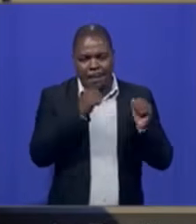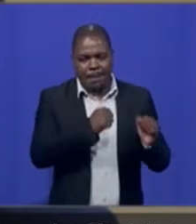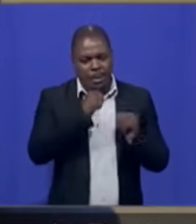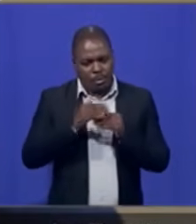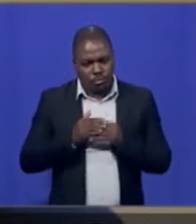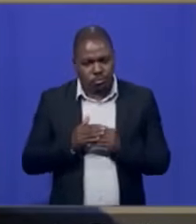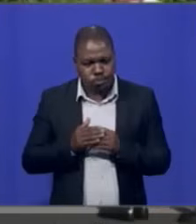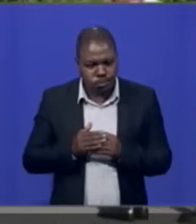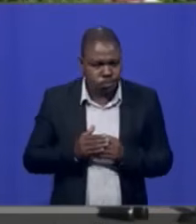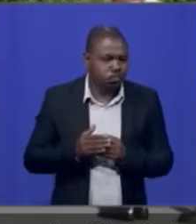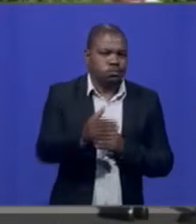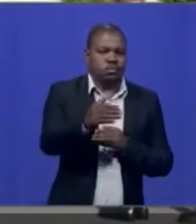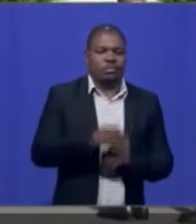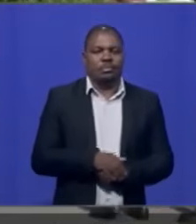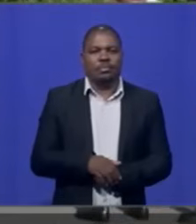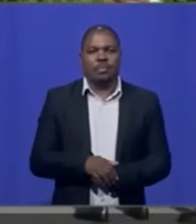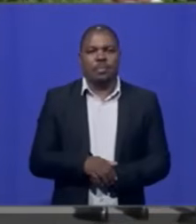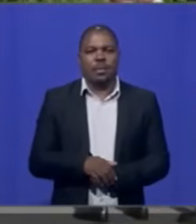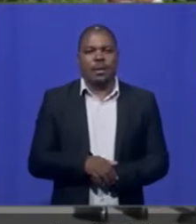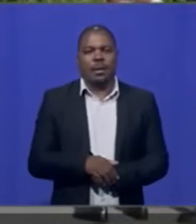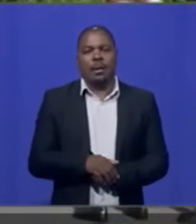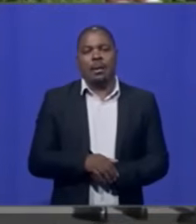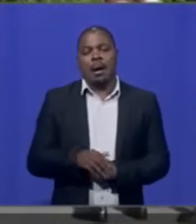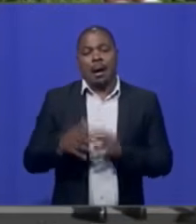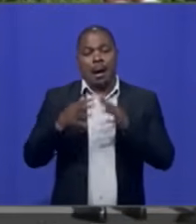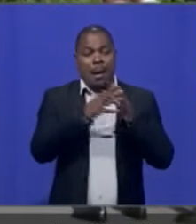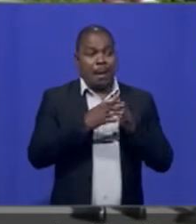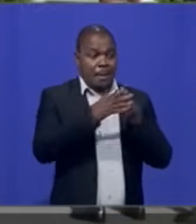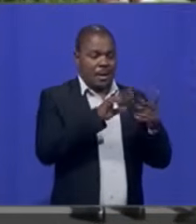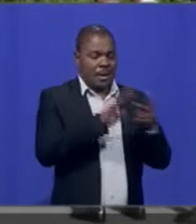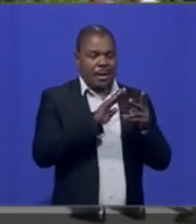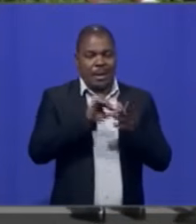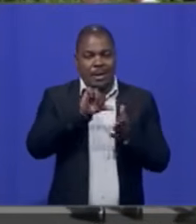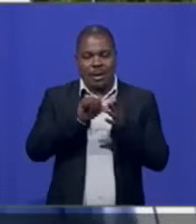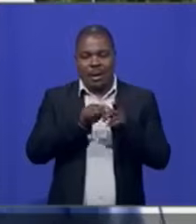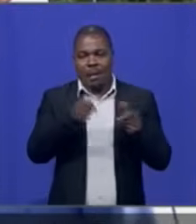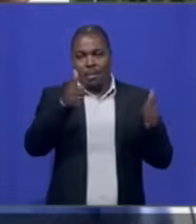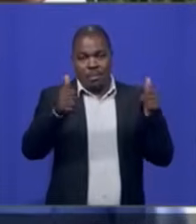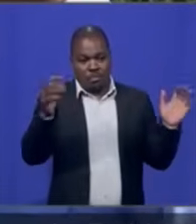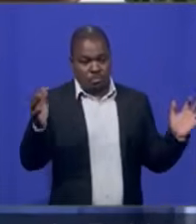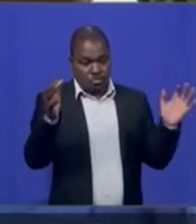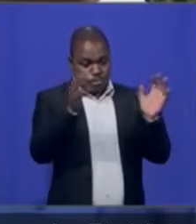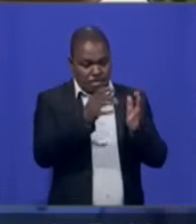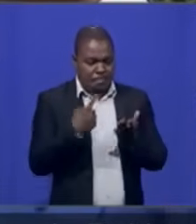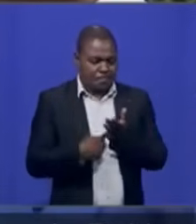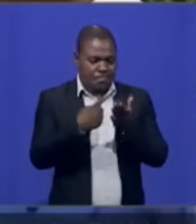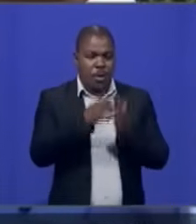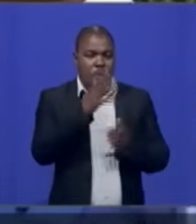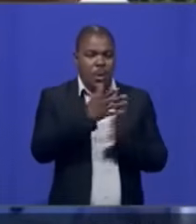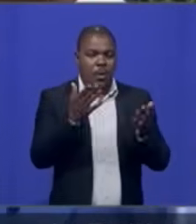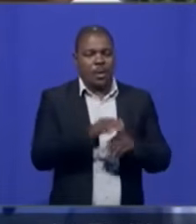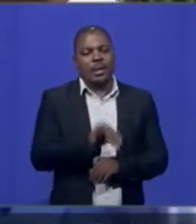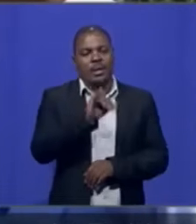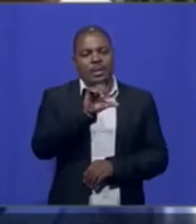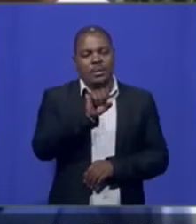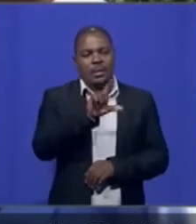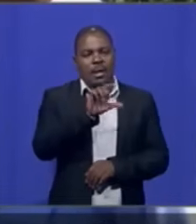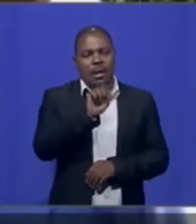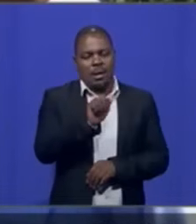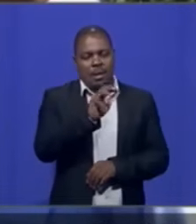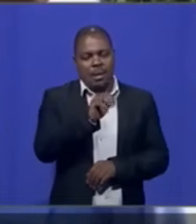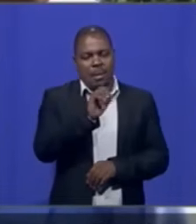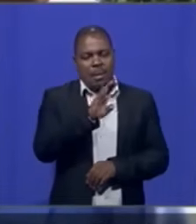for the region. Ho sa le jwalo barumuwa ba Amerika le Tikhan ba lebeletse ho kenela ditherisano tsena tse tla ba Islamabad ho